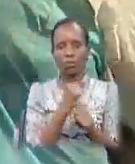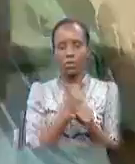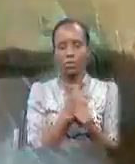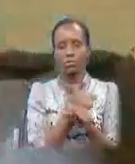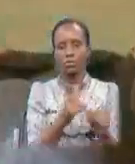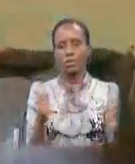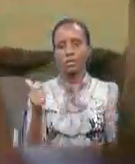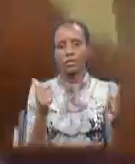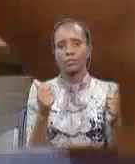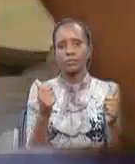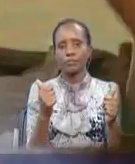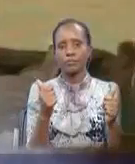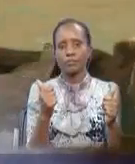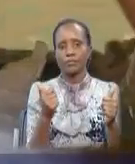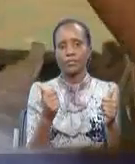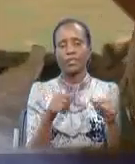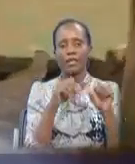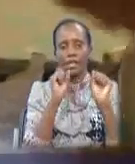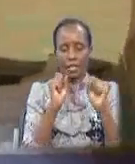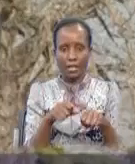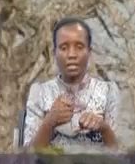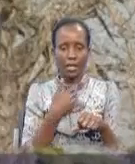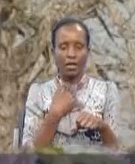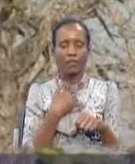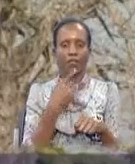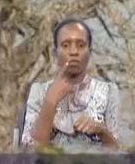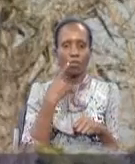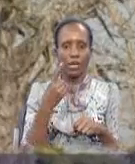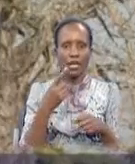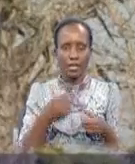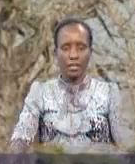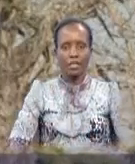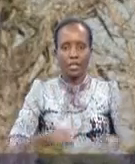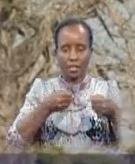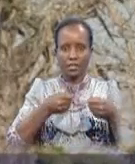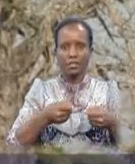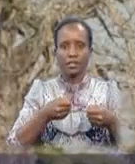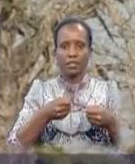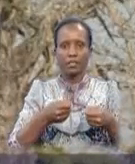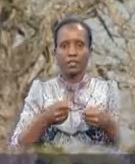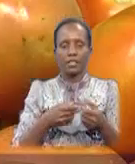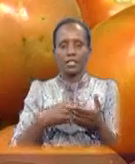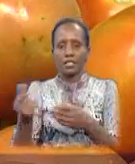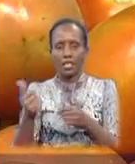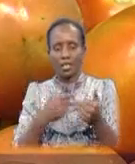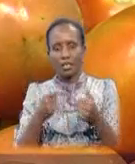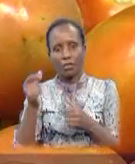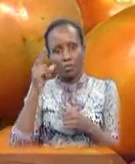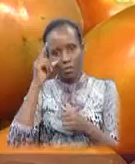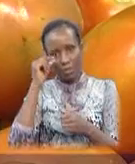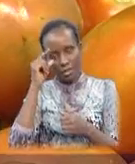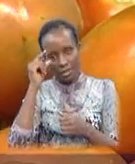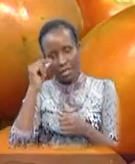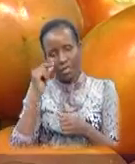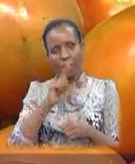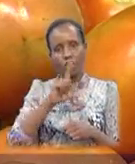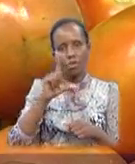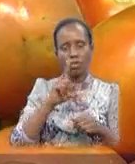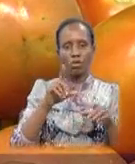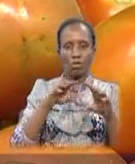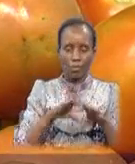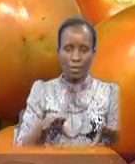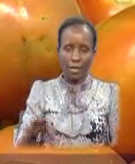works. Nina uwezo wa kutoa kreti kama 100 per wiki kupeleka Mombasa, Kongowea. Local